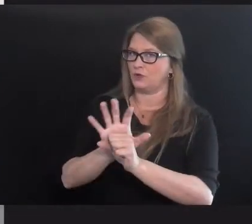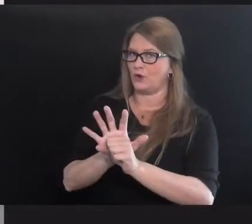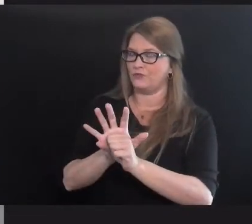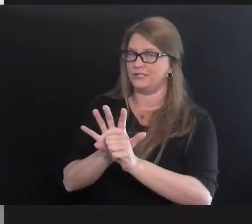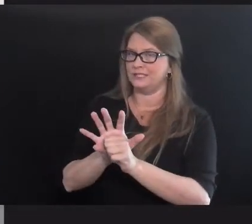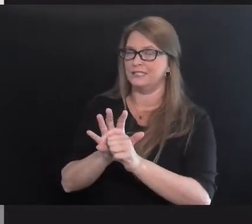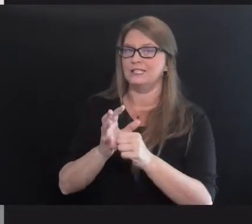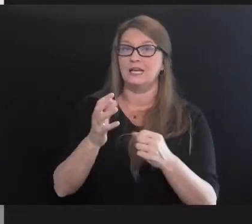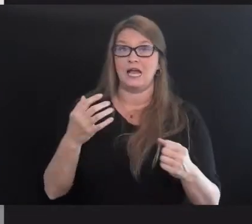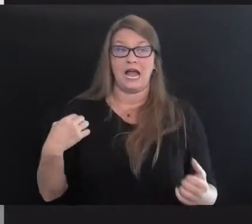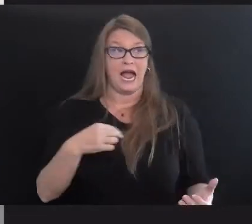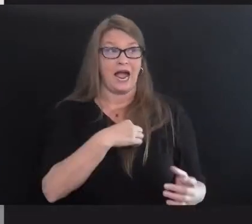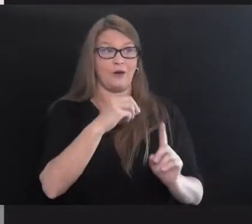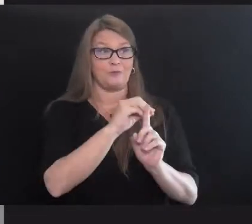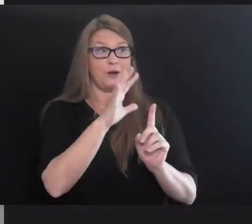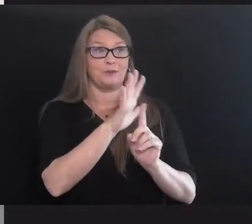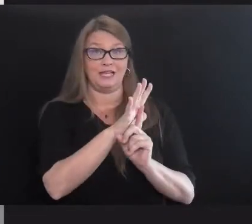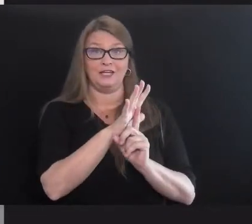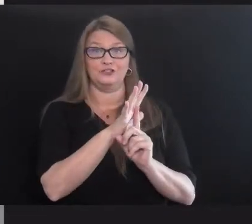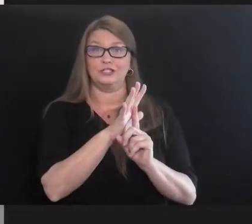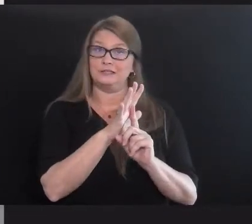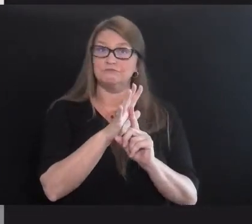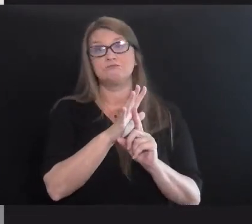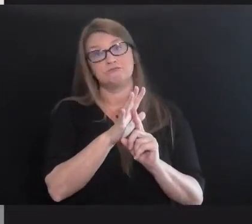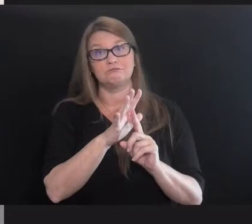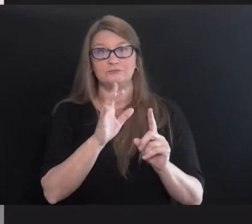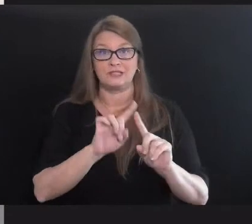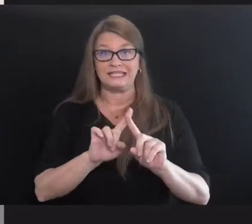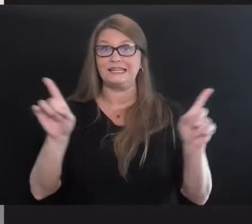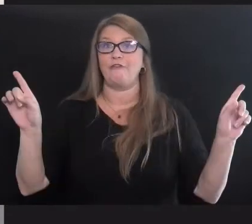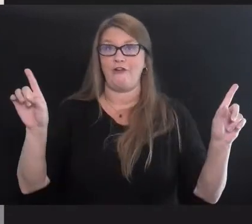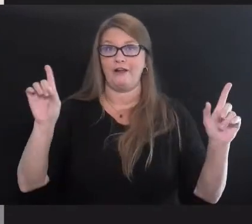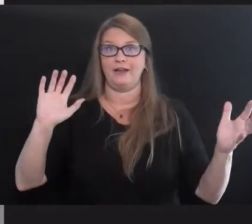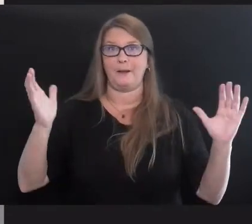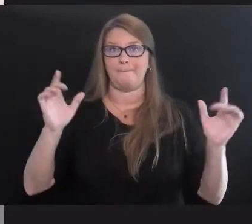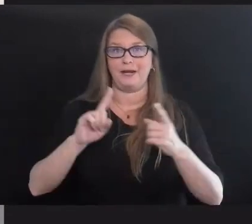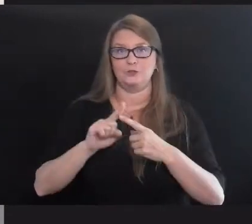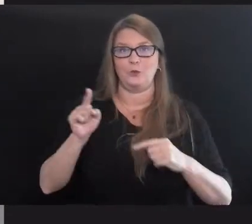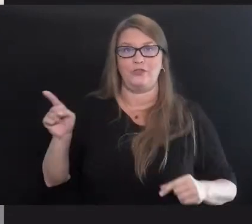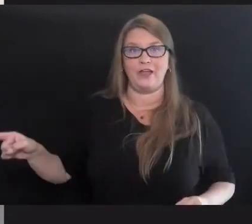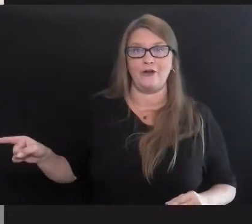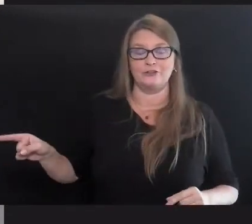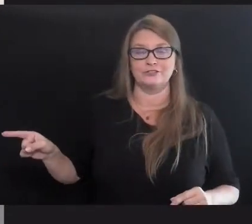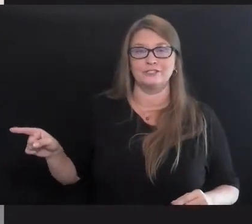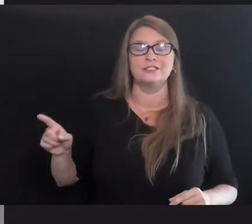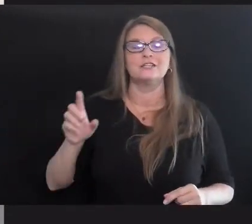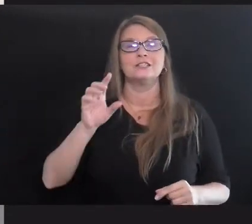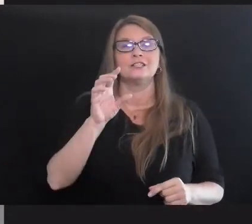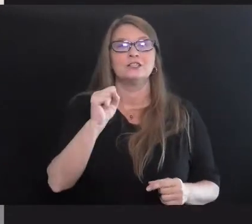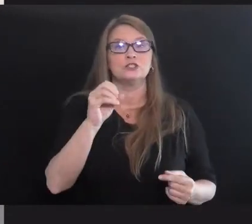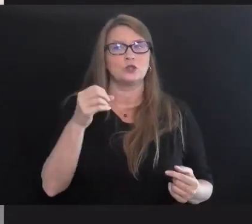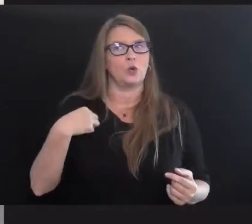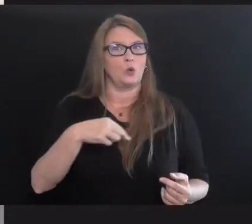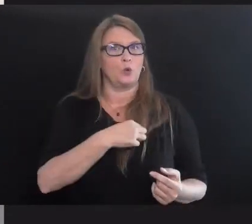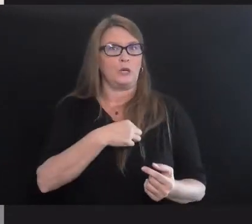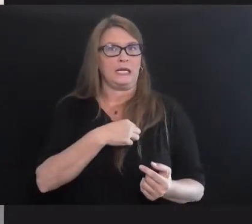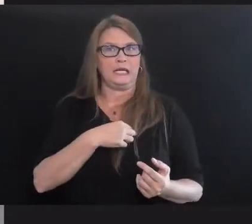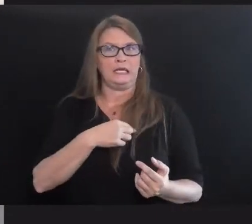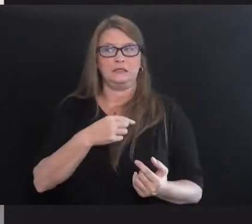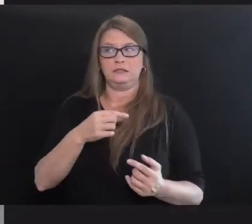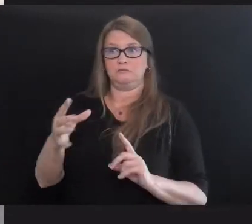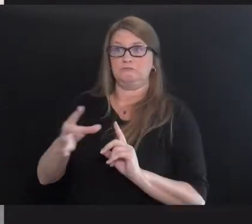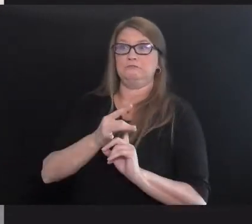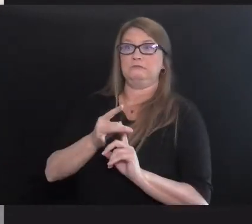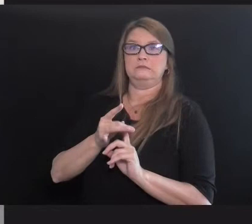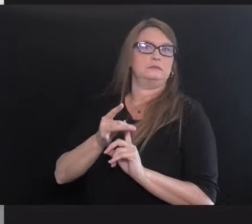population, which may not have some of the comorbidities that we are seeing in West Virginia, which may react differently than